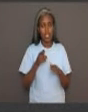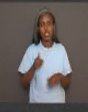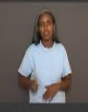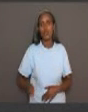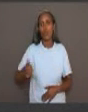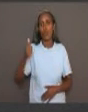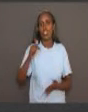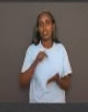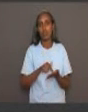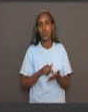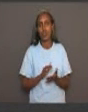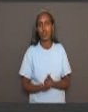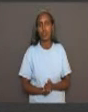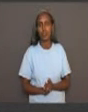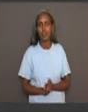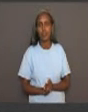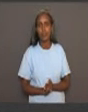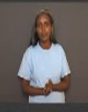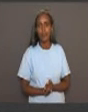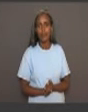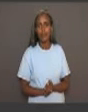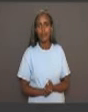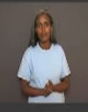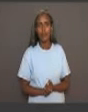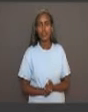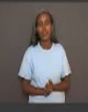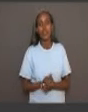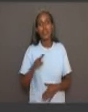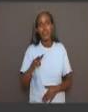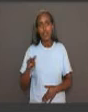Each begins at the origin point.